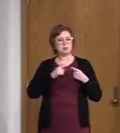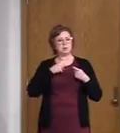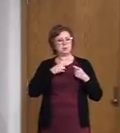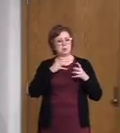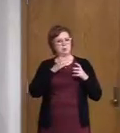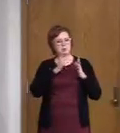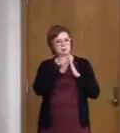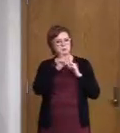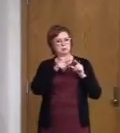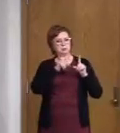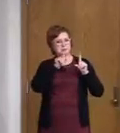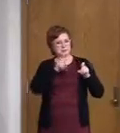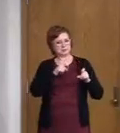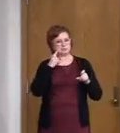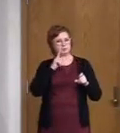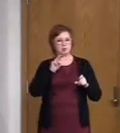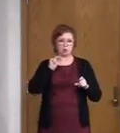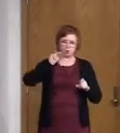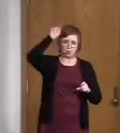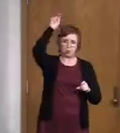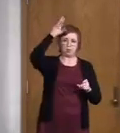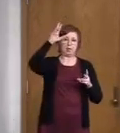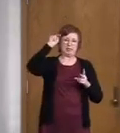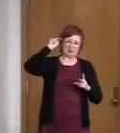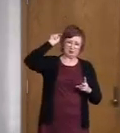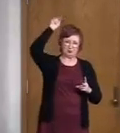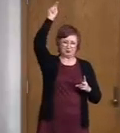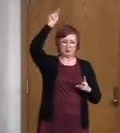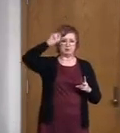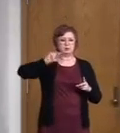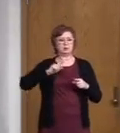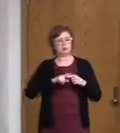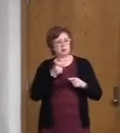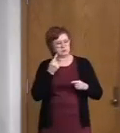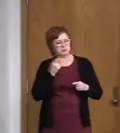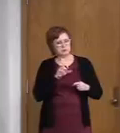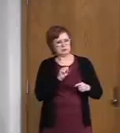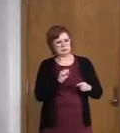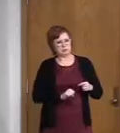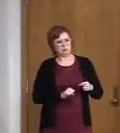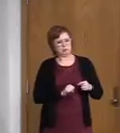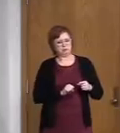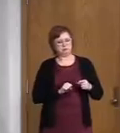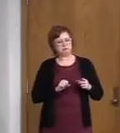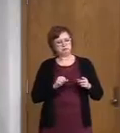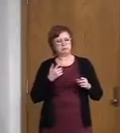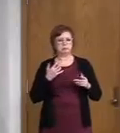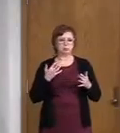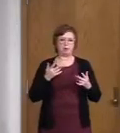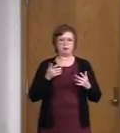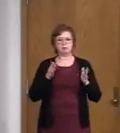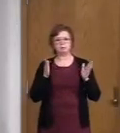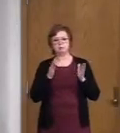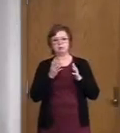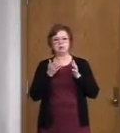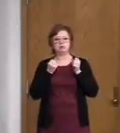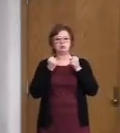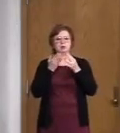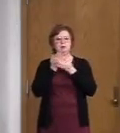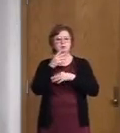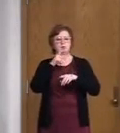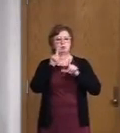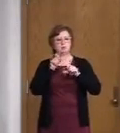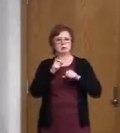and far north. While in the south we're seeing, short wait times for testing, a few cars at drive-through, and an